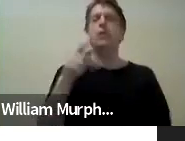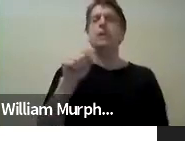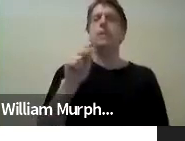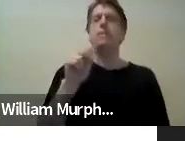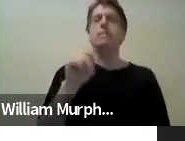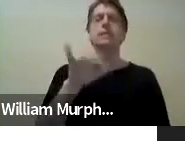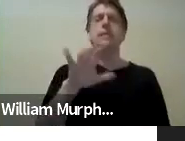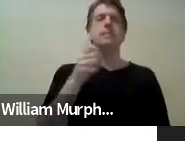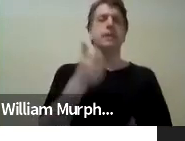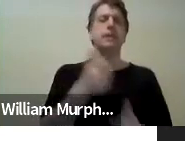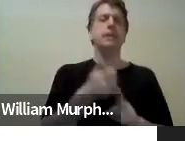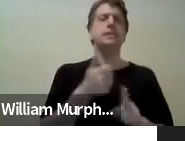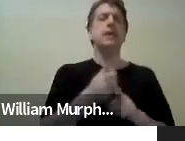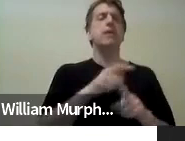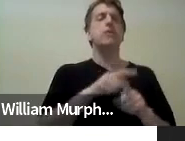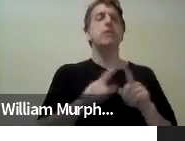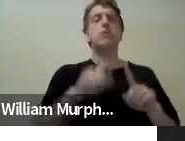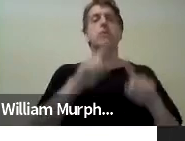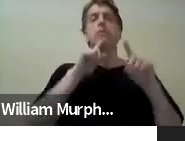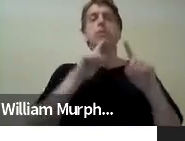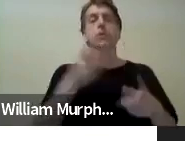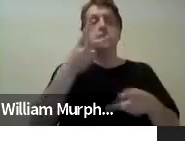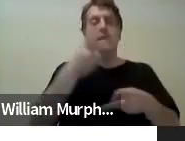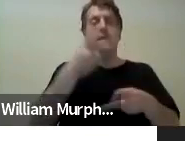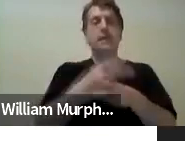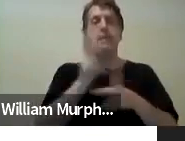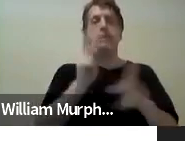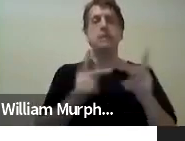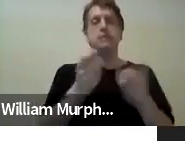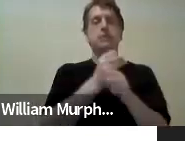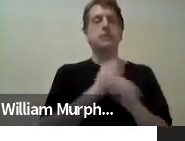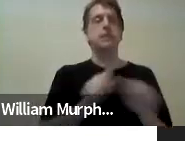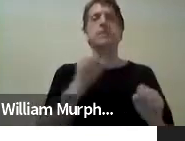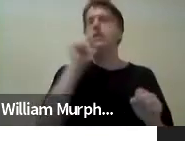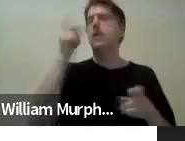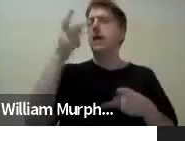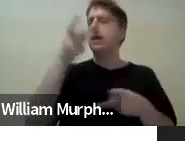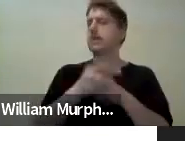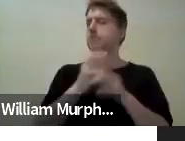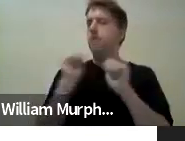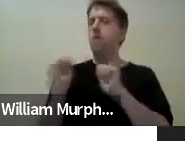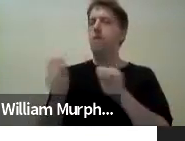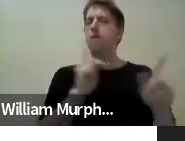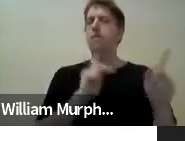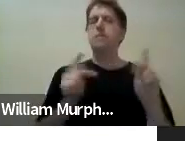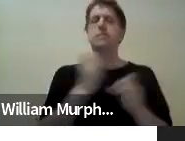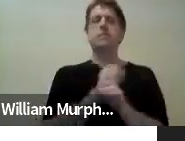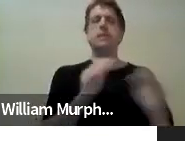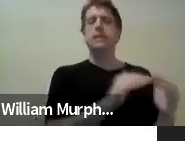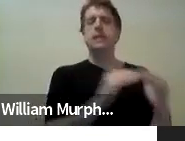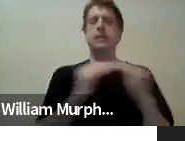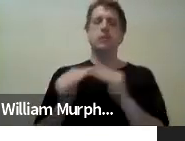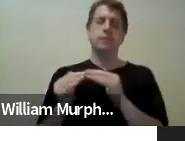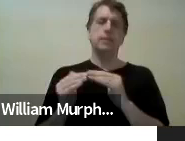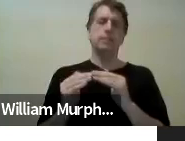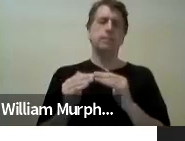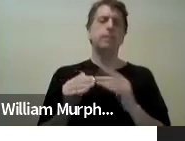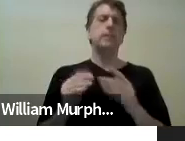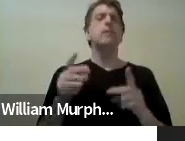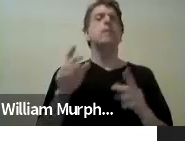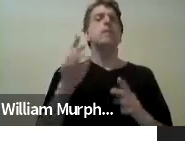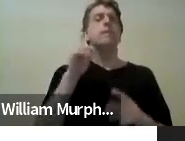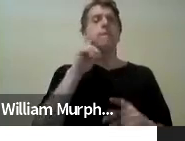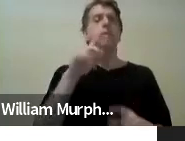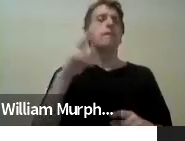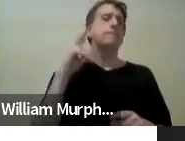we have in place to keep everyone safe, they're not keeping everyone safe equally. For victims of domestic